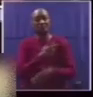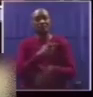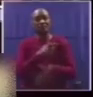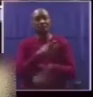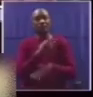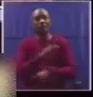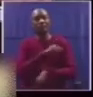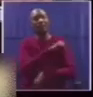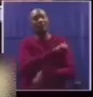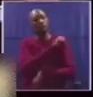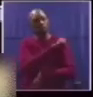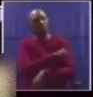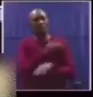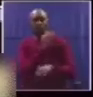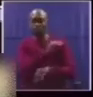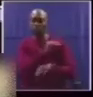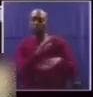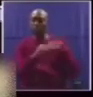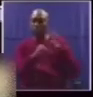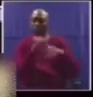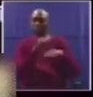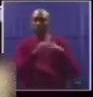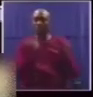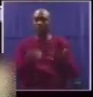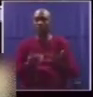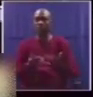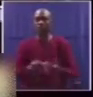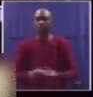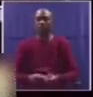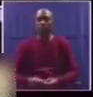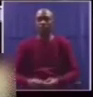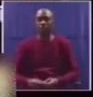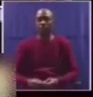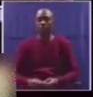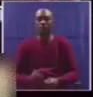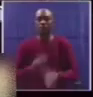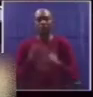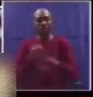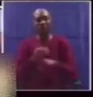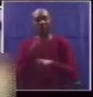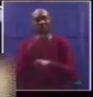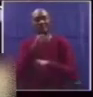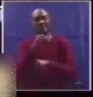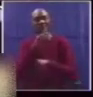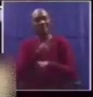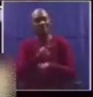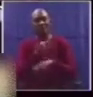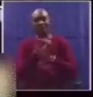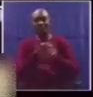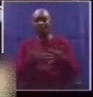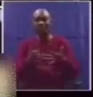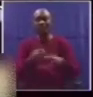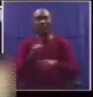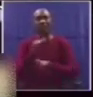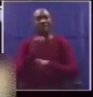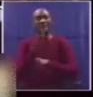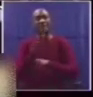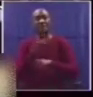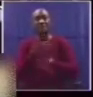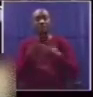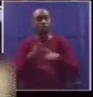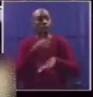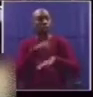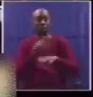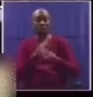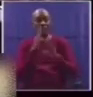singenabo odokotela. Sino HIV, sinabantu be-TB, sekuvele bahlanganiswa ndawonye ngoba